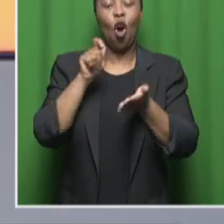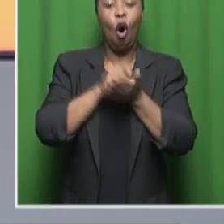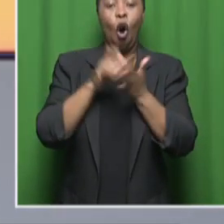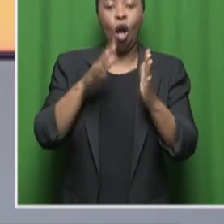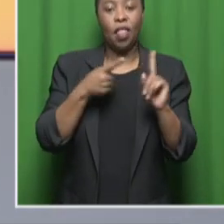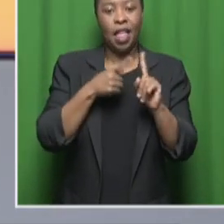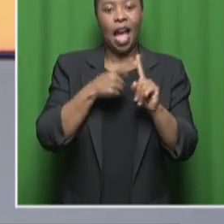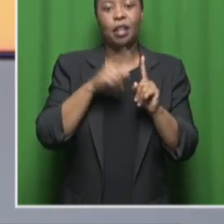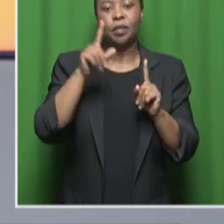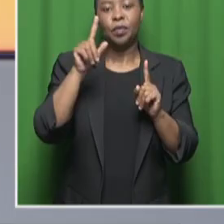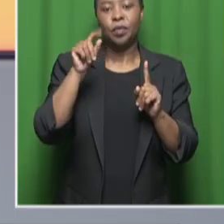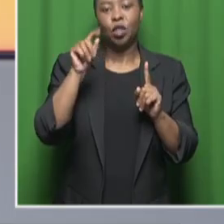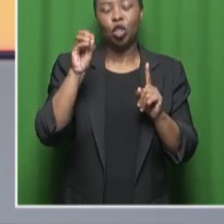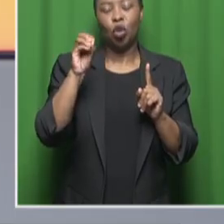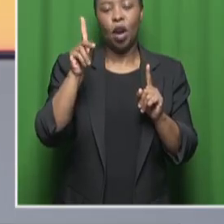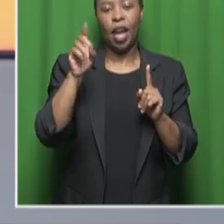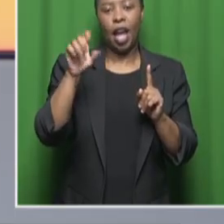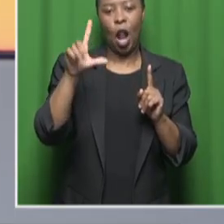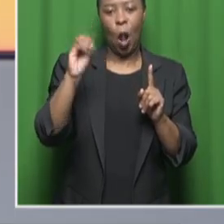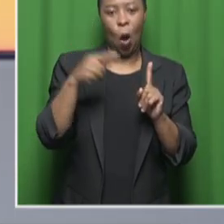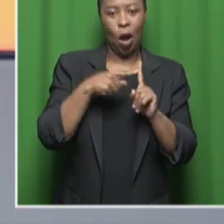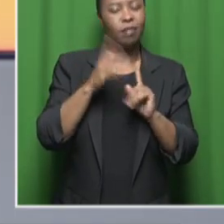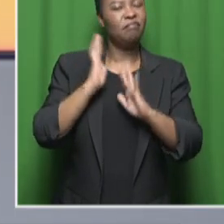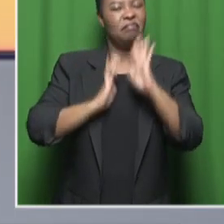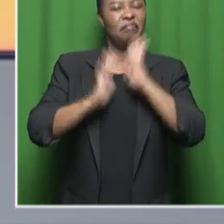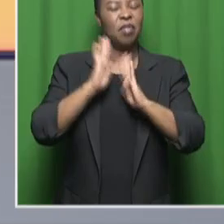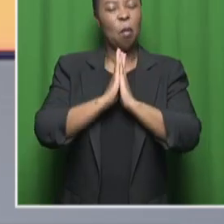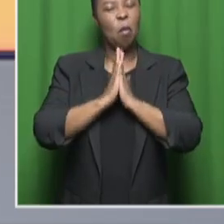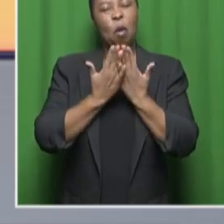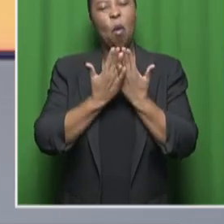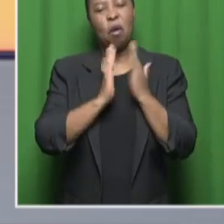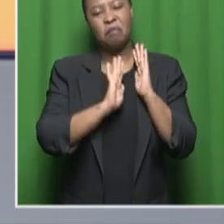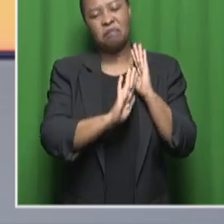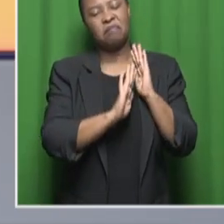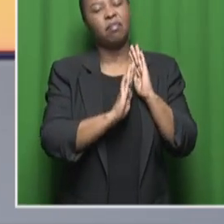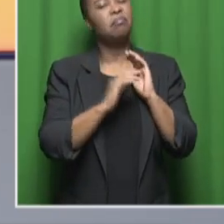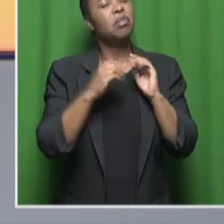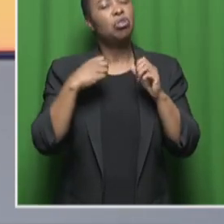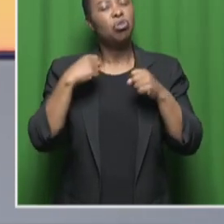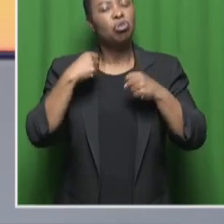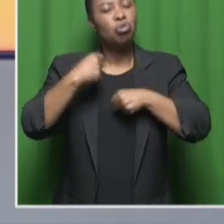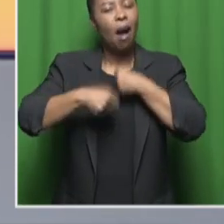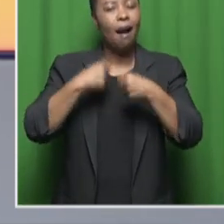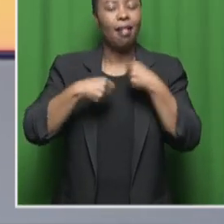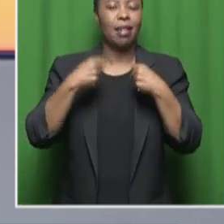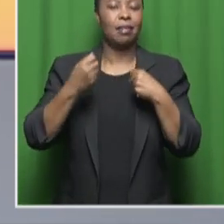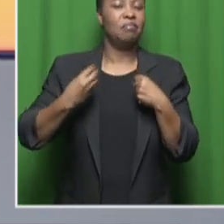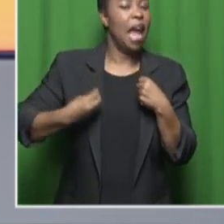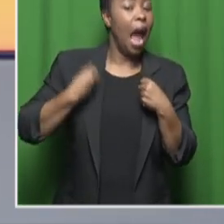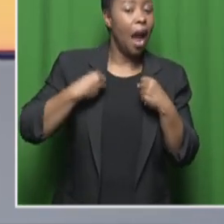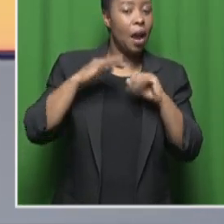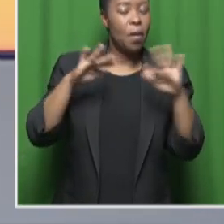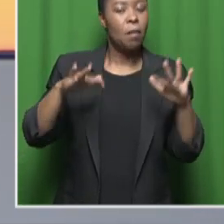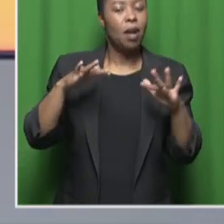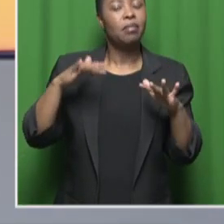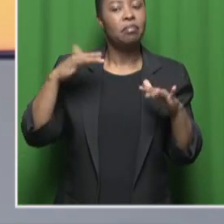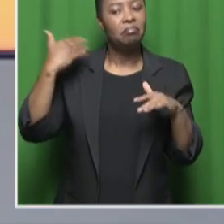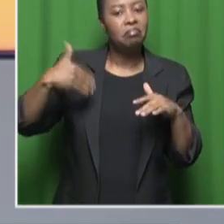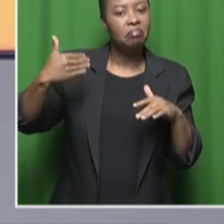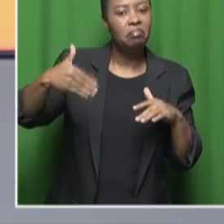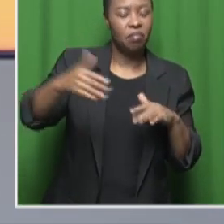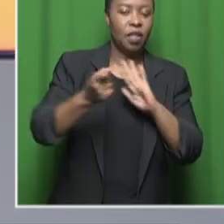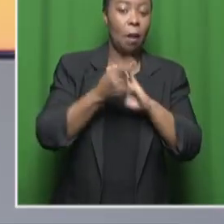Tokelo Hlagala, having a chat with us this morning about his book and really just speaking to the struggles that young people in South Africa face on the daily, but also offering some